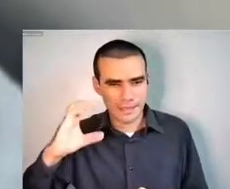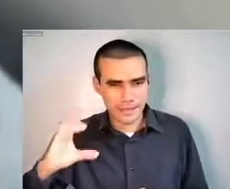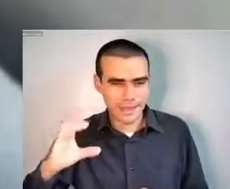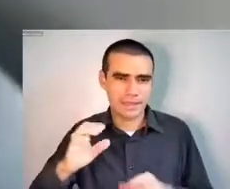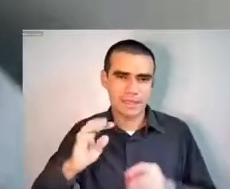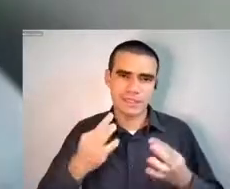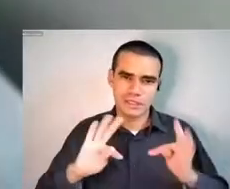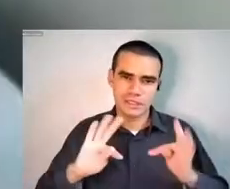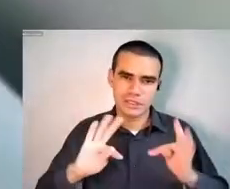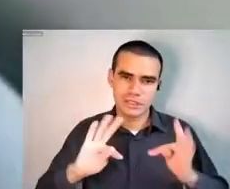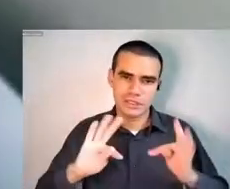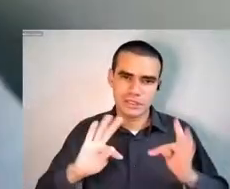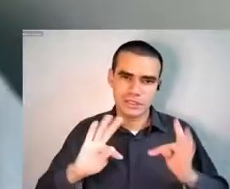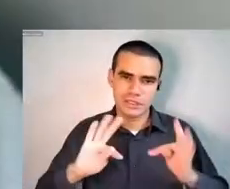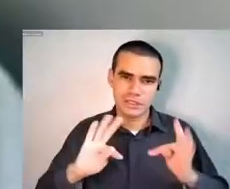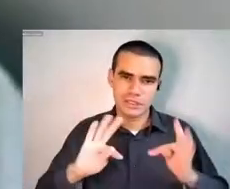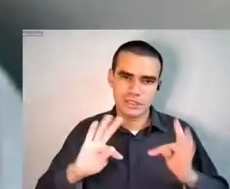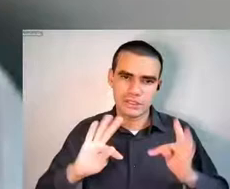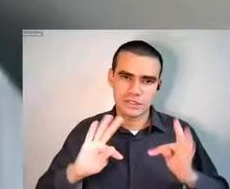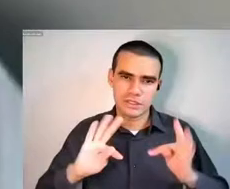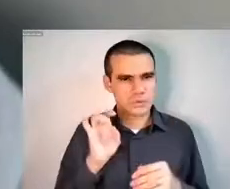point of view of this